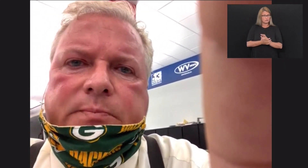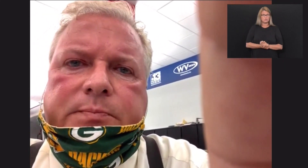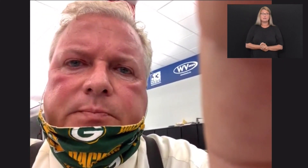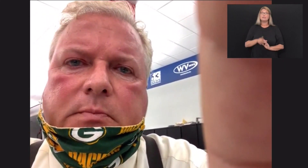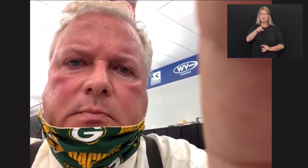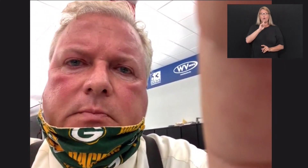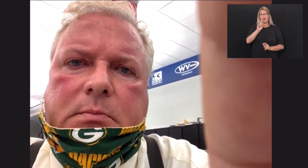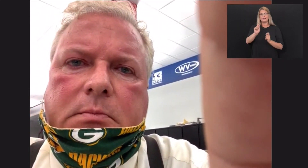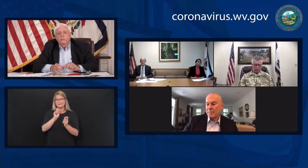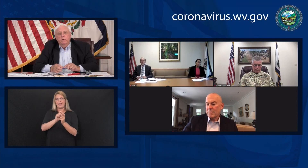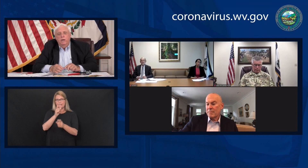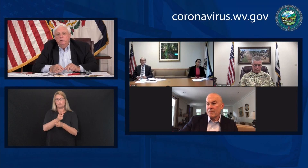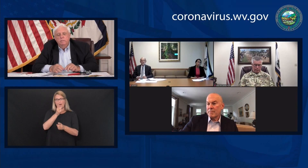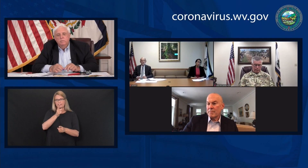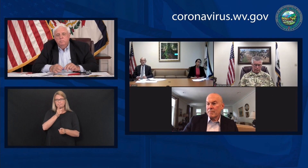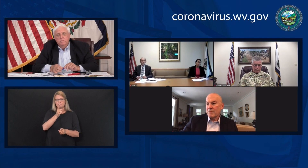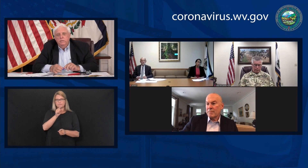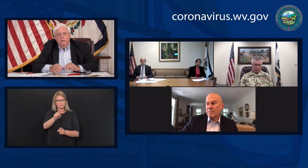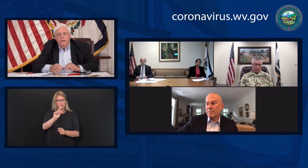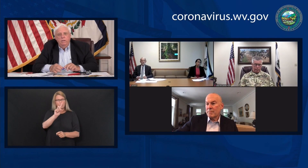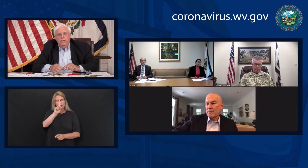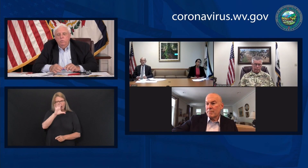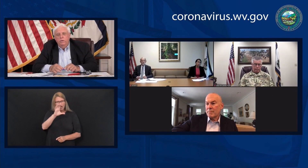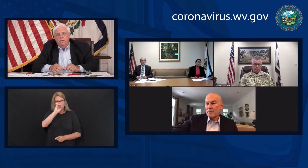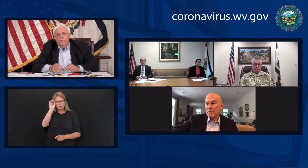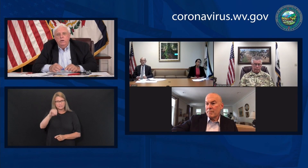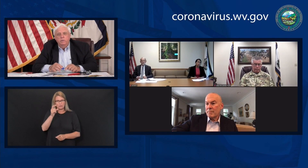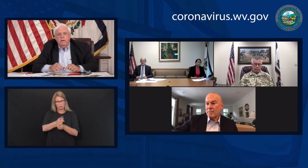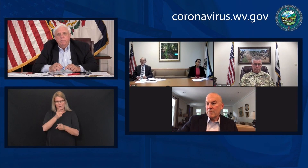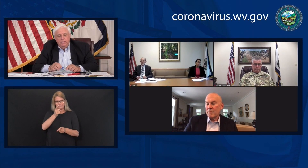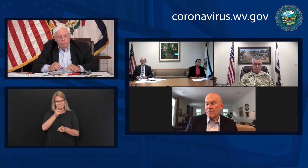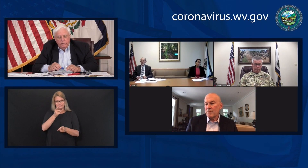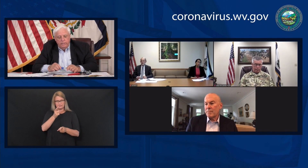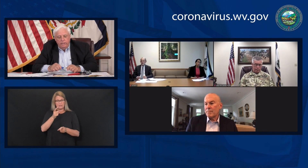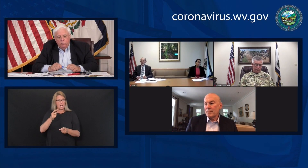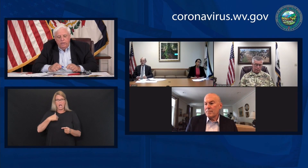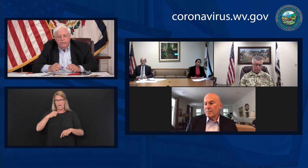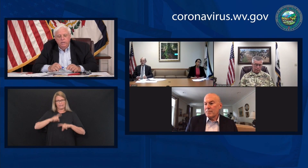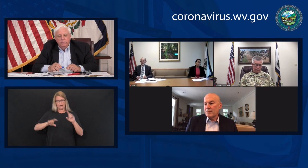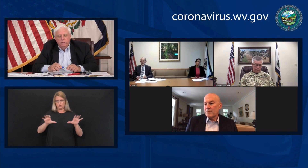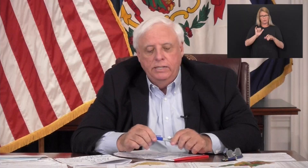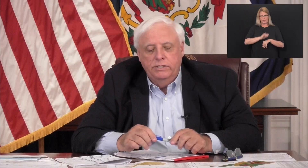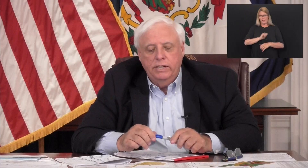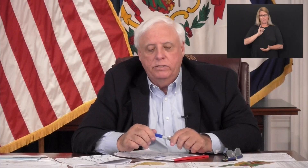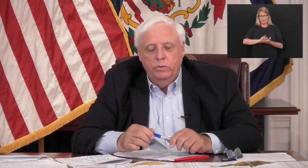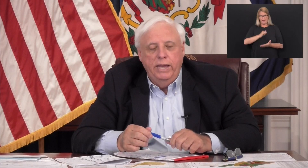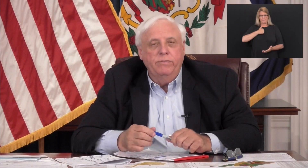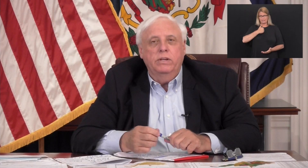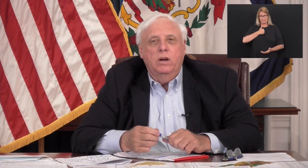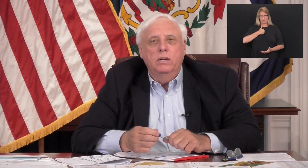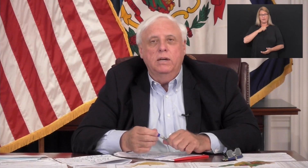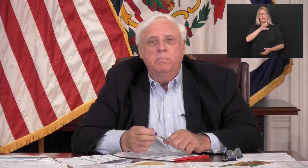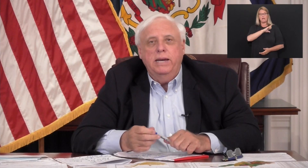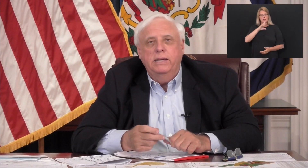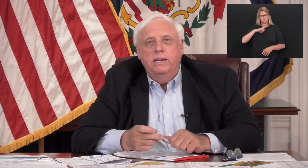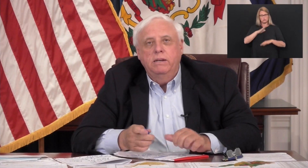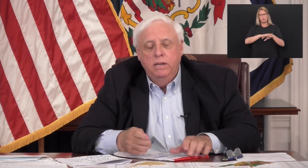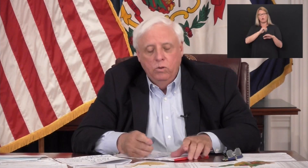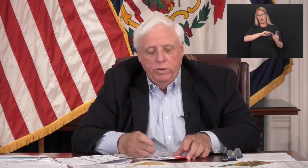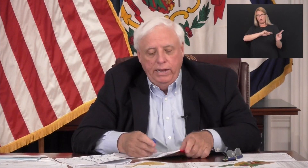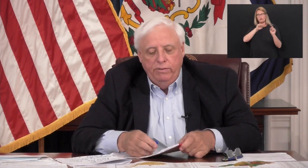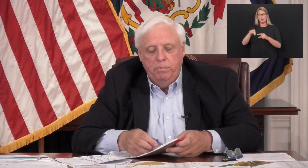at the shop, right at the start spot. And if we see that and everything, it will absolutely move us more